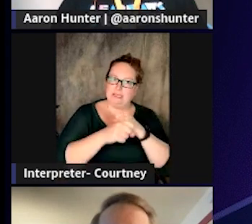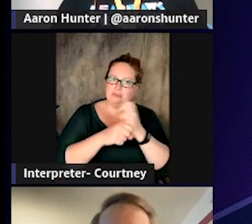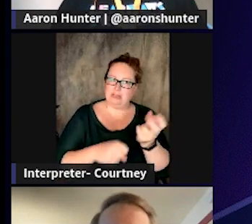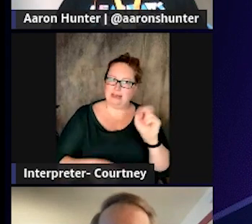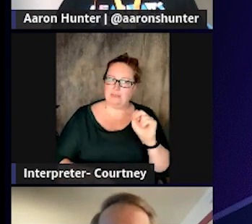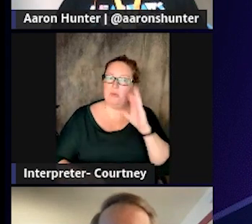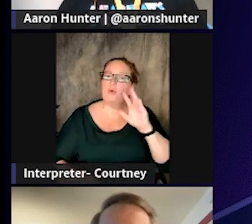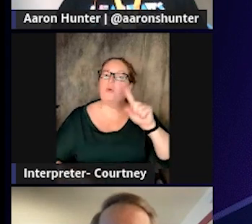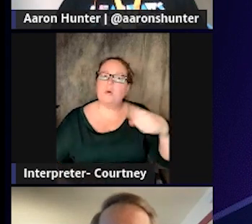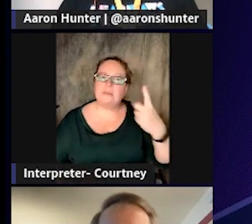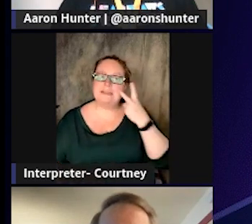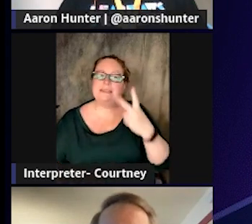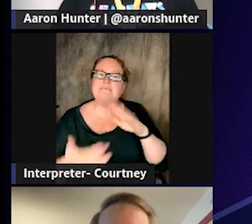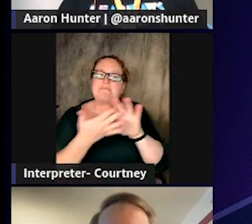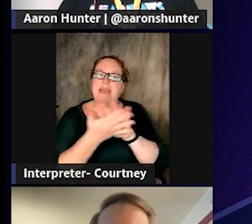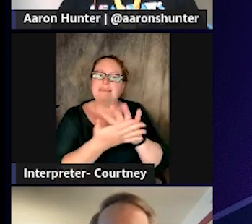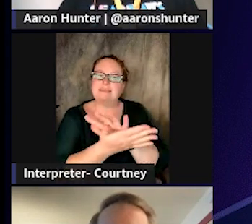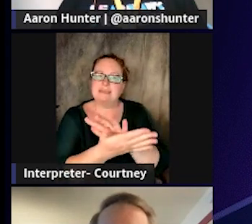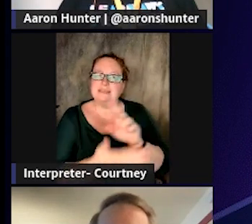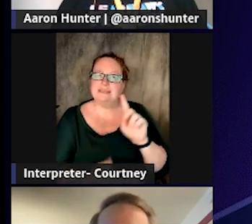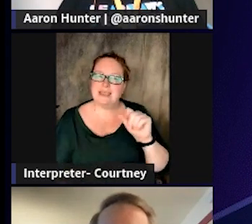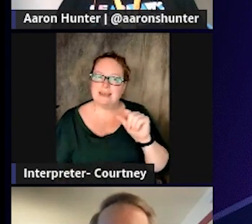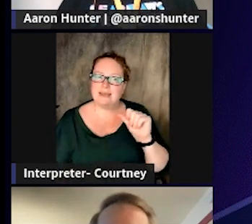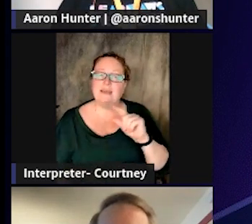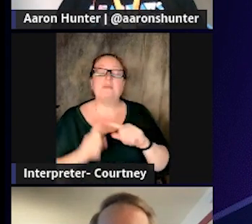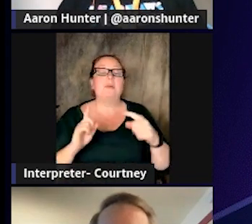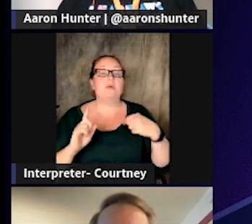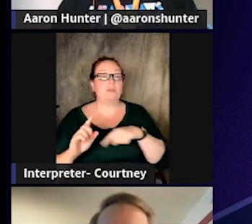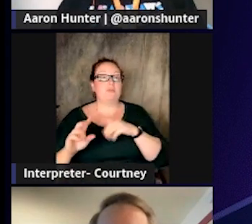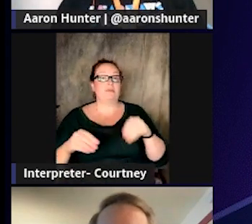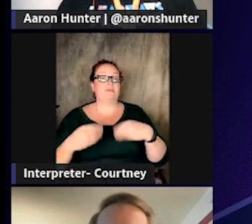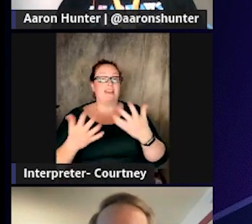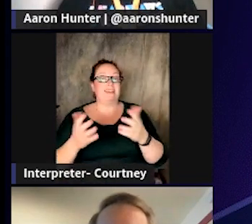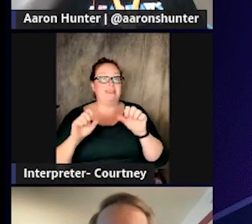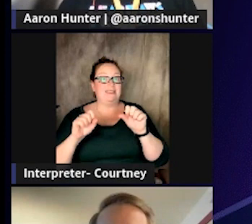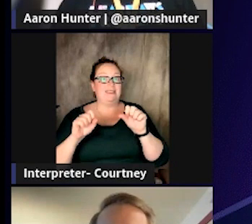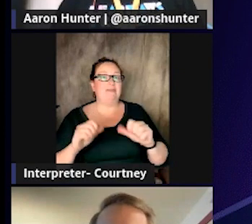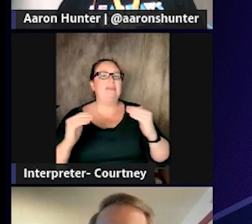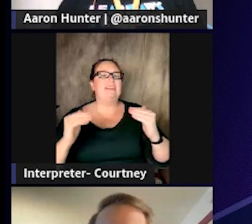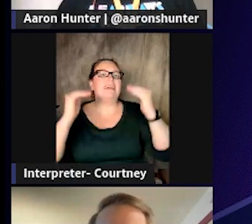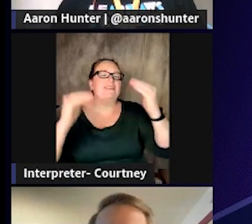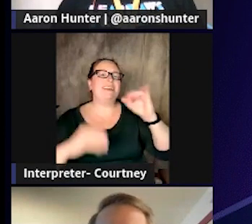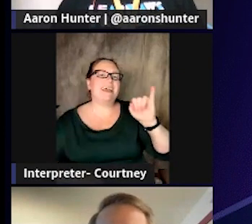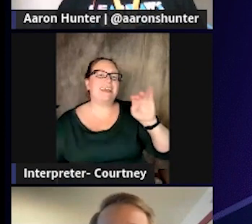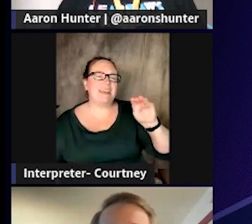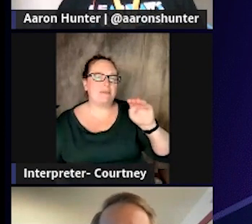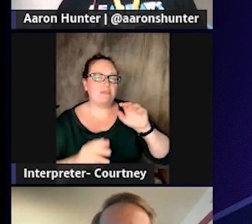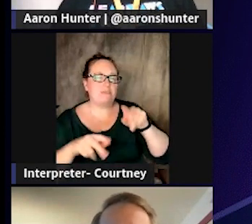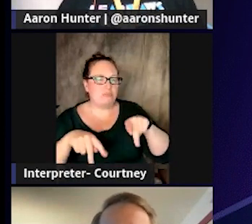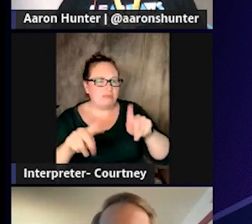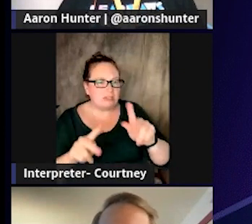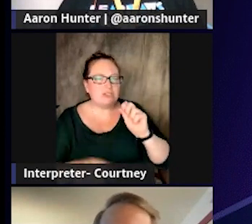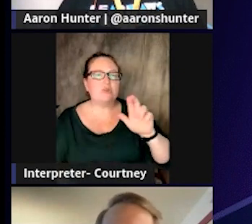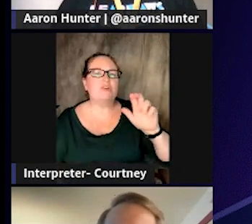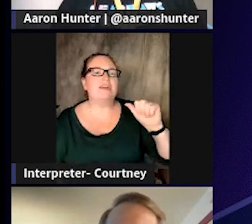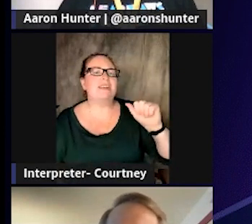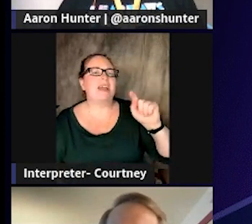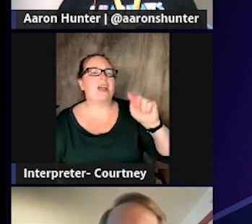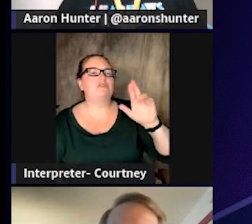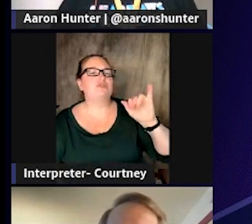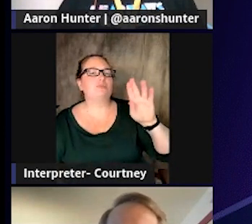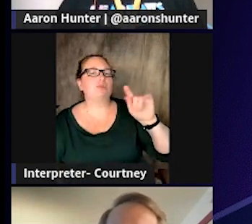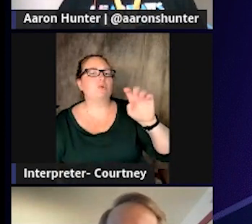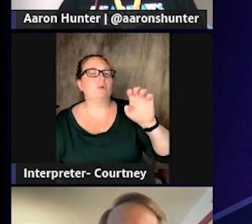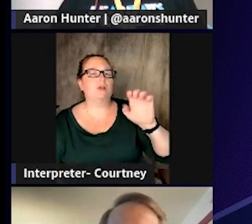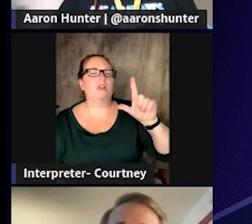see mass data. But we have provided the ability through elevated IAM privileges or an attribute logs unmask to